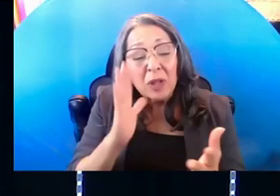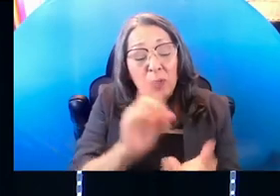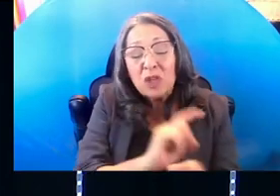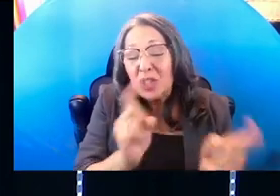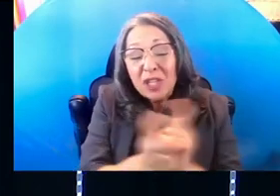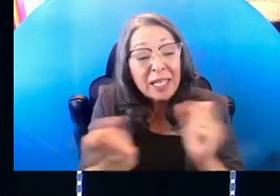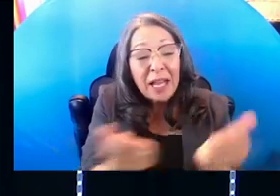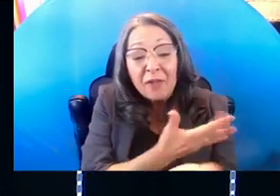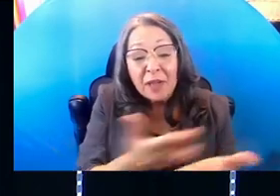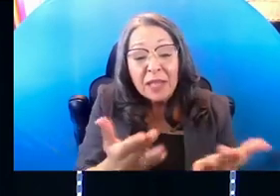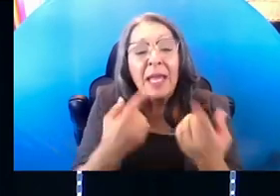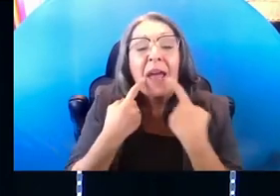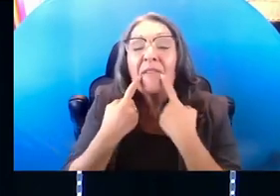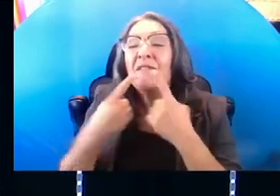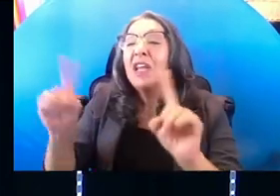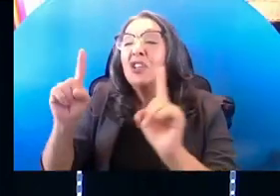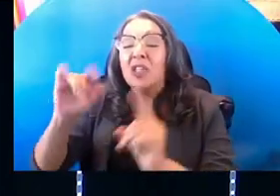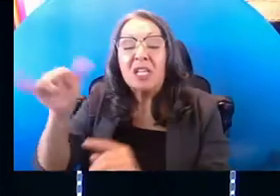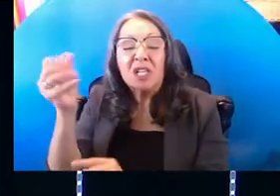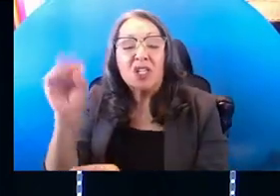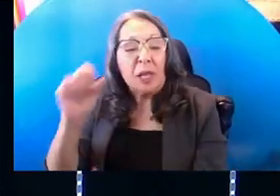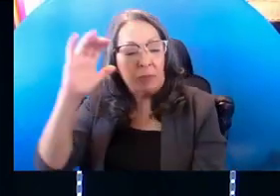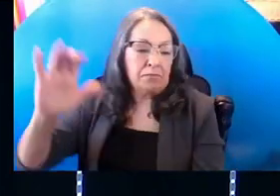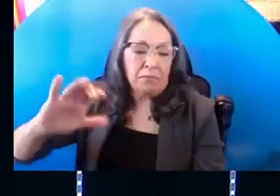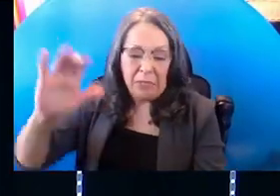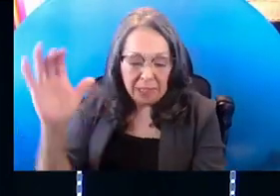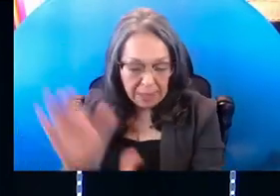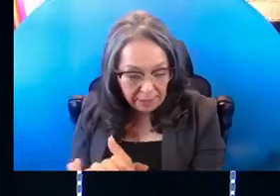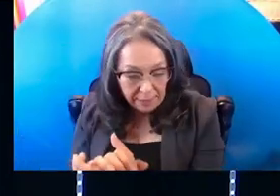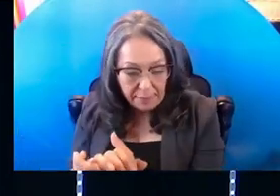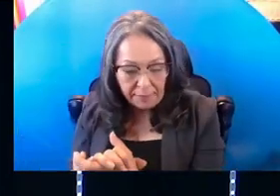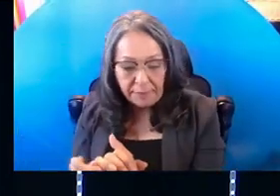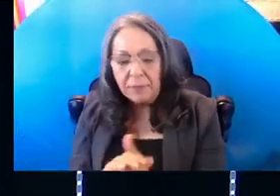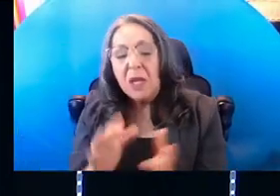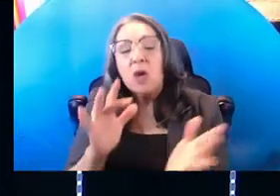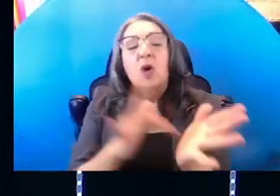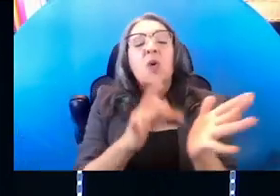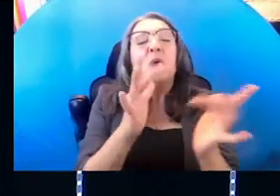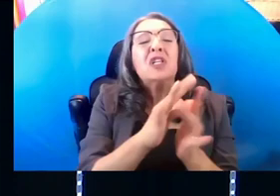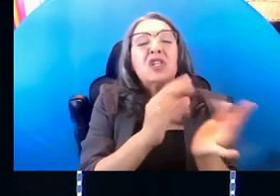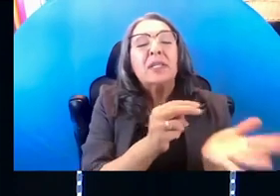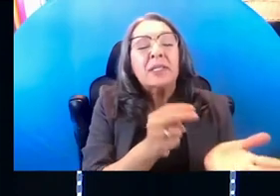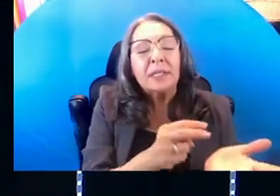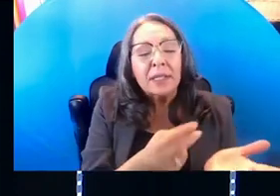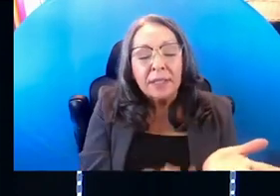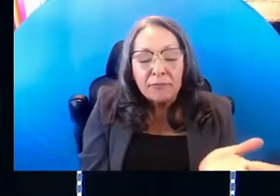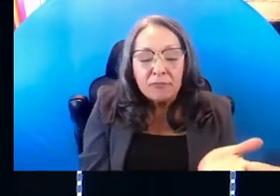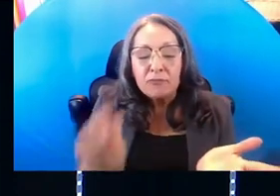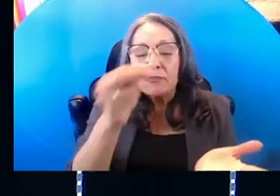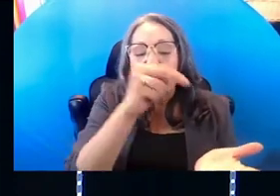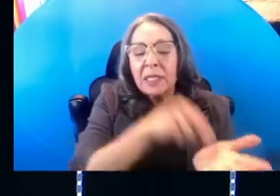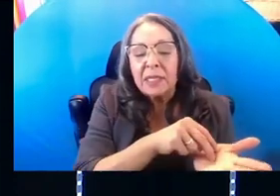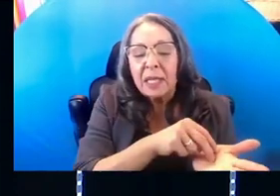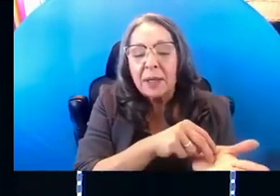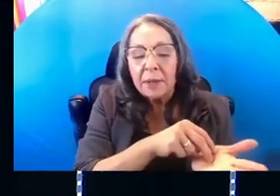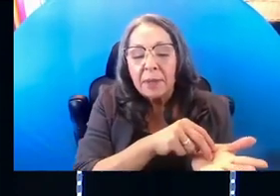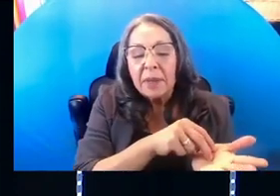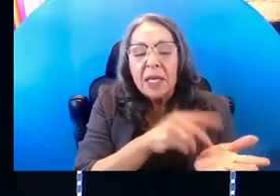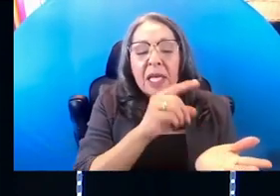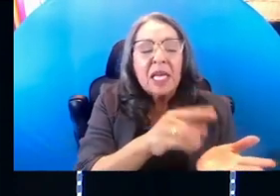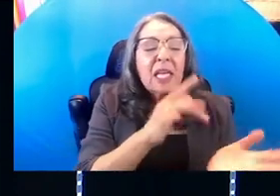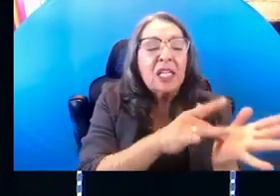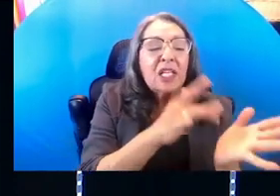that eventually that day came, and actually it's believed that when Jesus was resurrected, he showed up to all these people, and one person that he went directly to